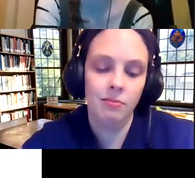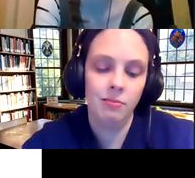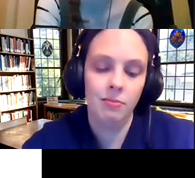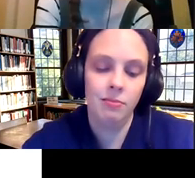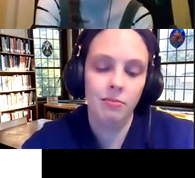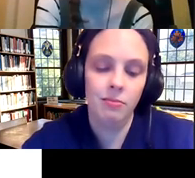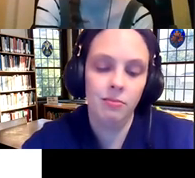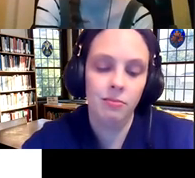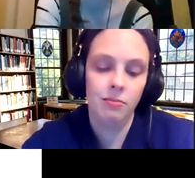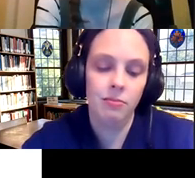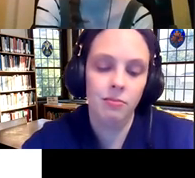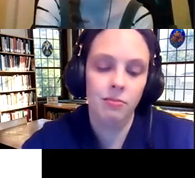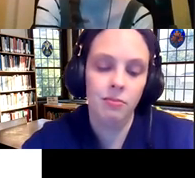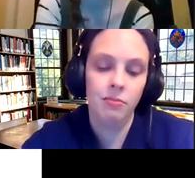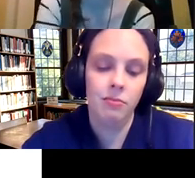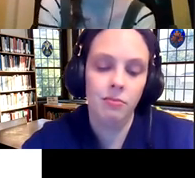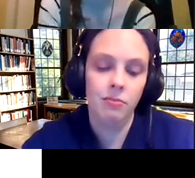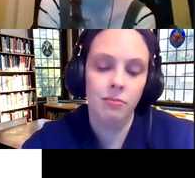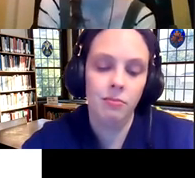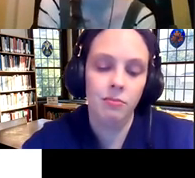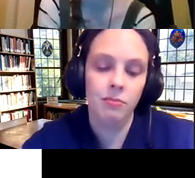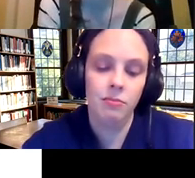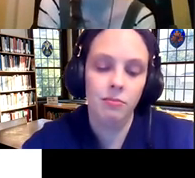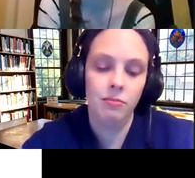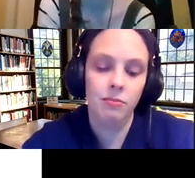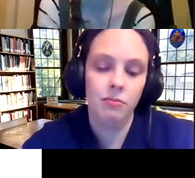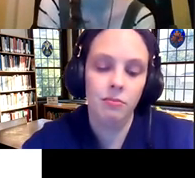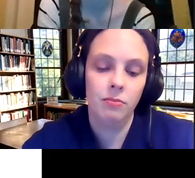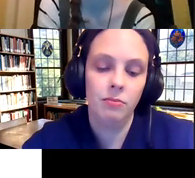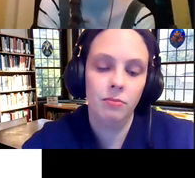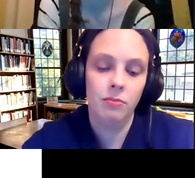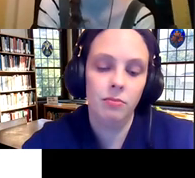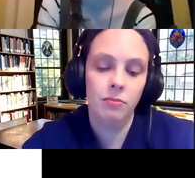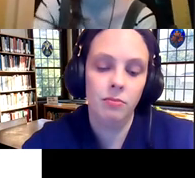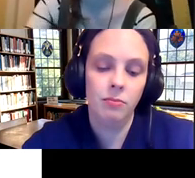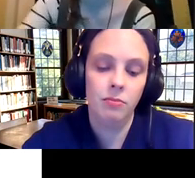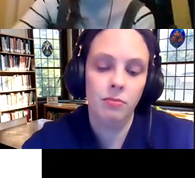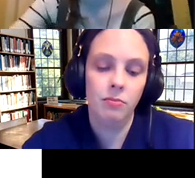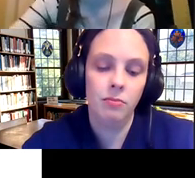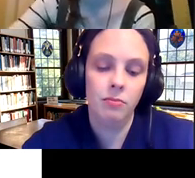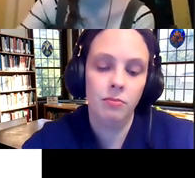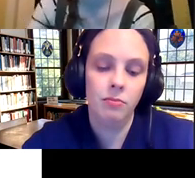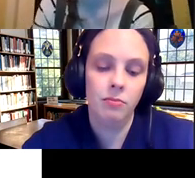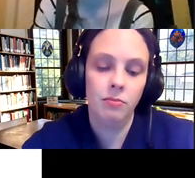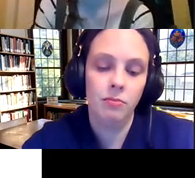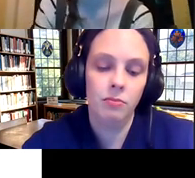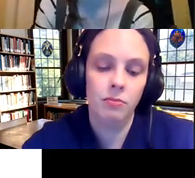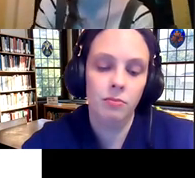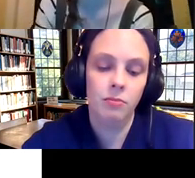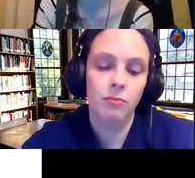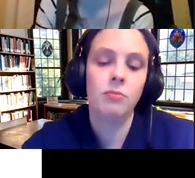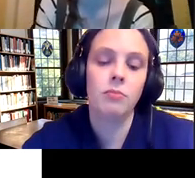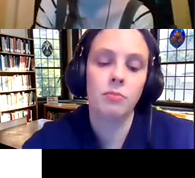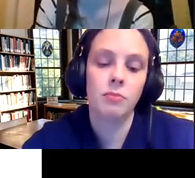graduated and 4 years later came to Brockport, student life was utterly different. And part of the driving force, of course, was the Vietnam